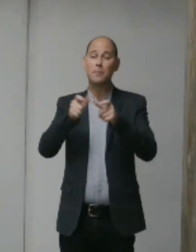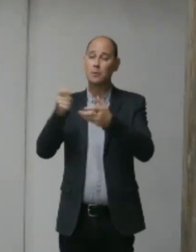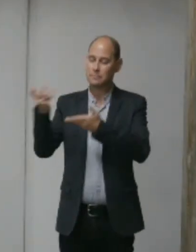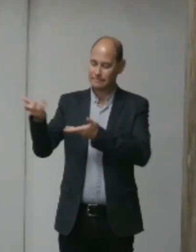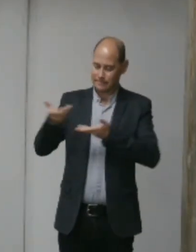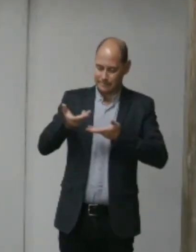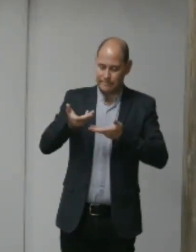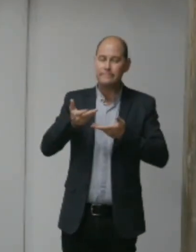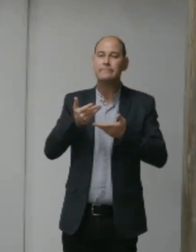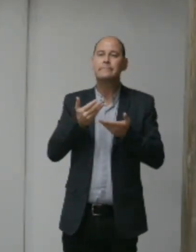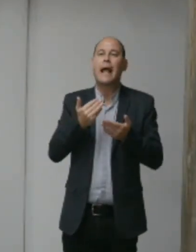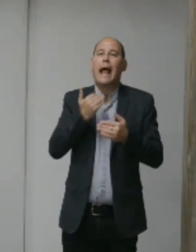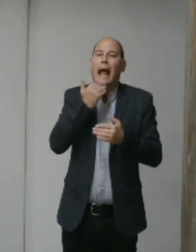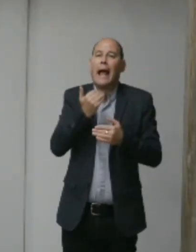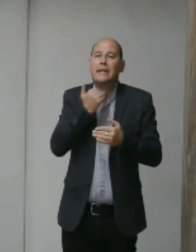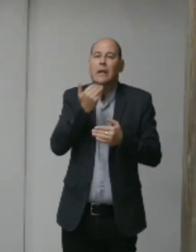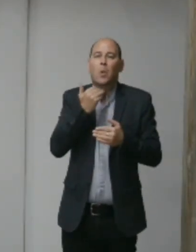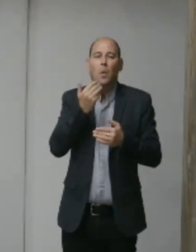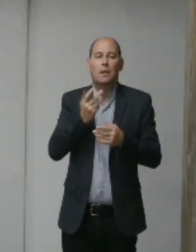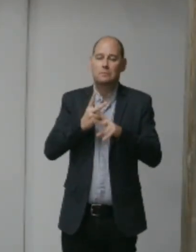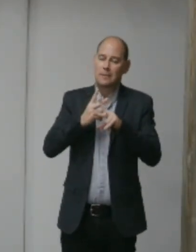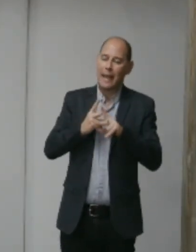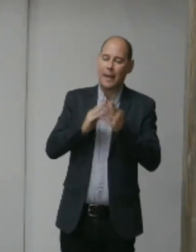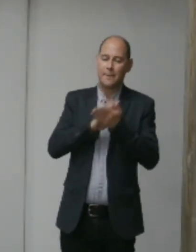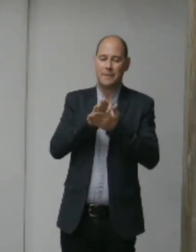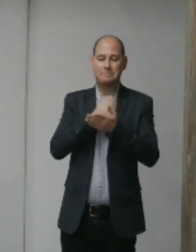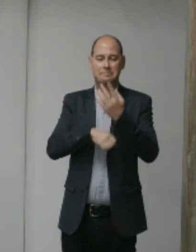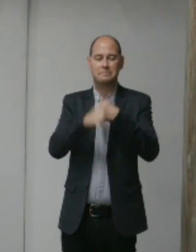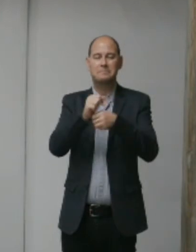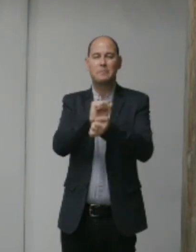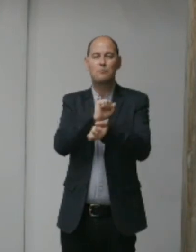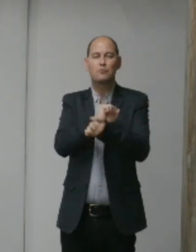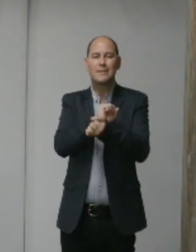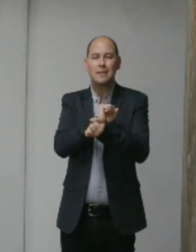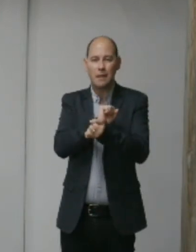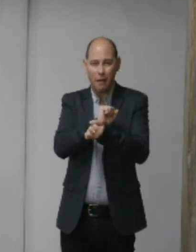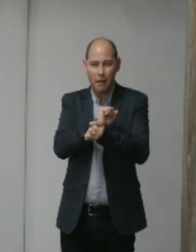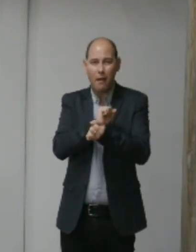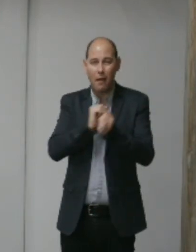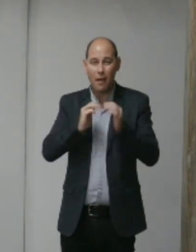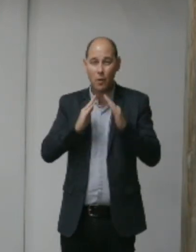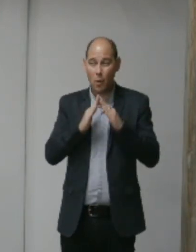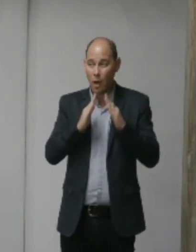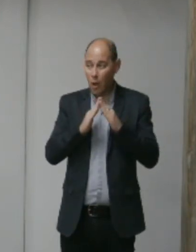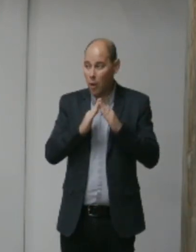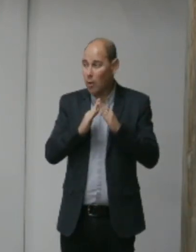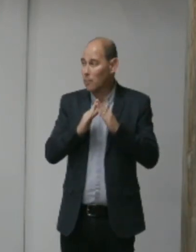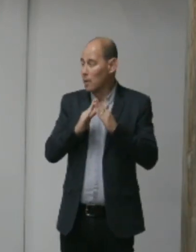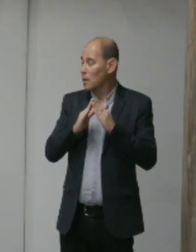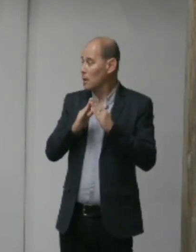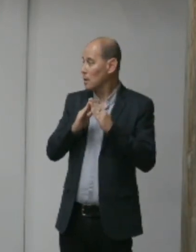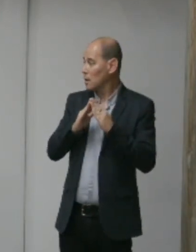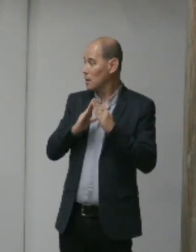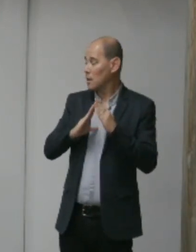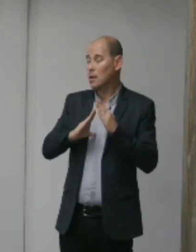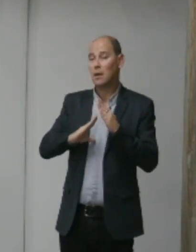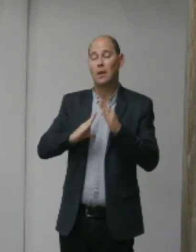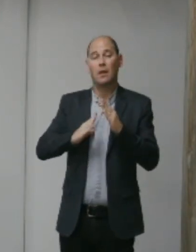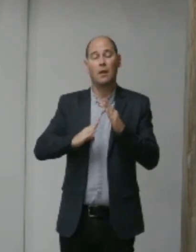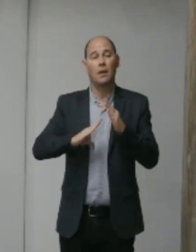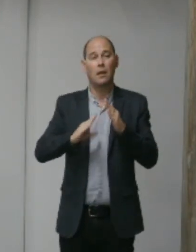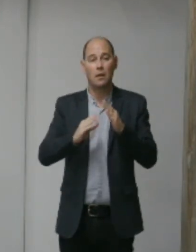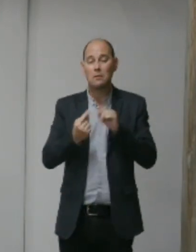become prisoners in their own homes. The same carcerality involved in placing disabled people into rigid care